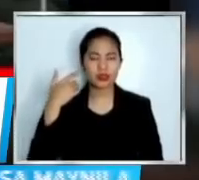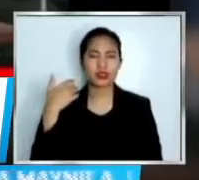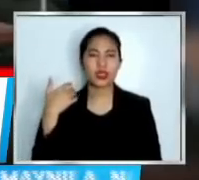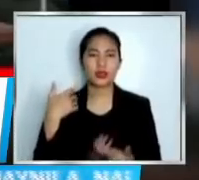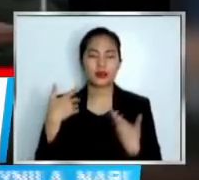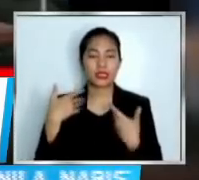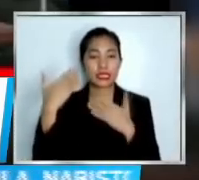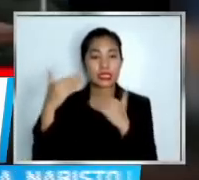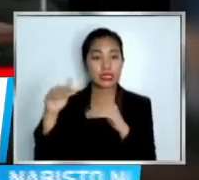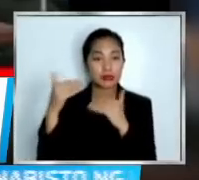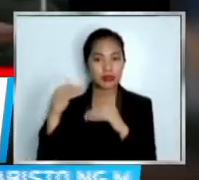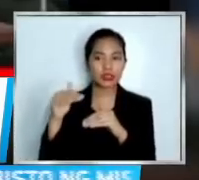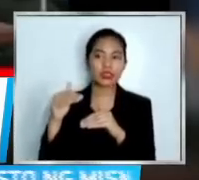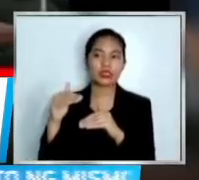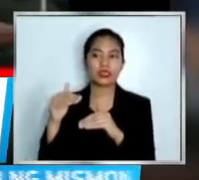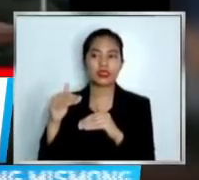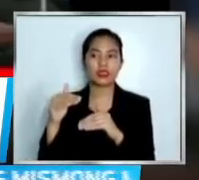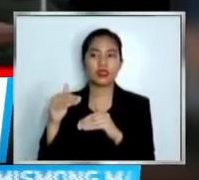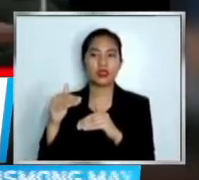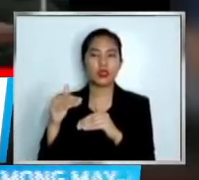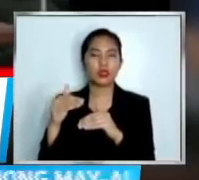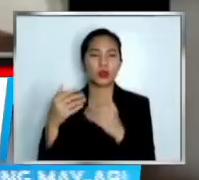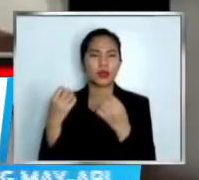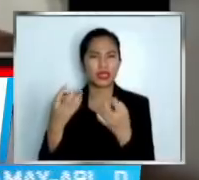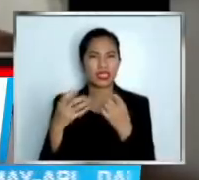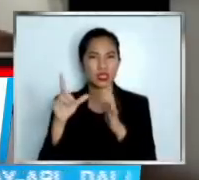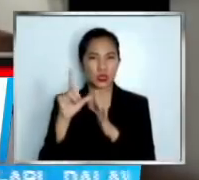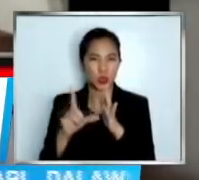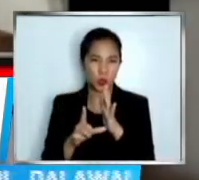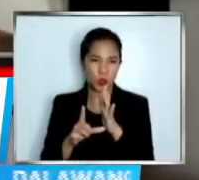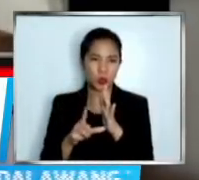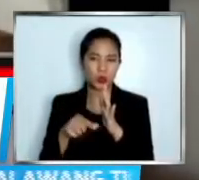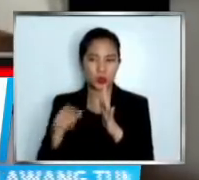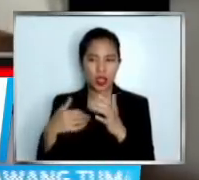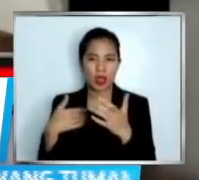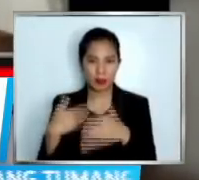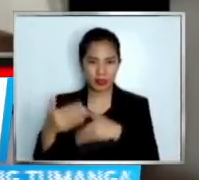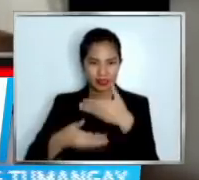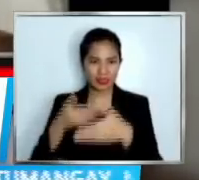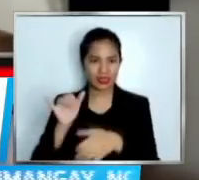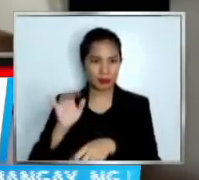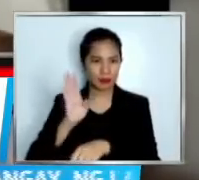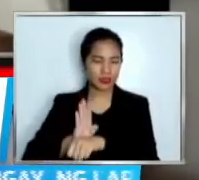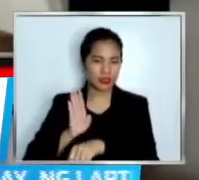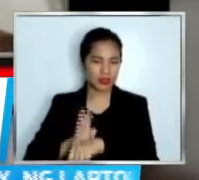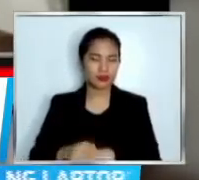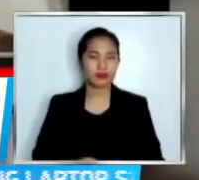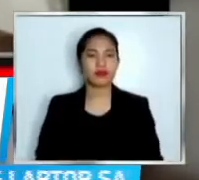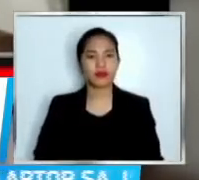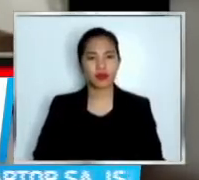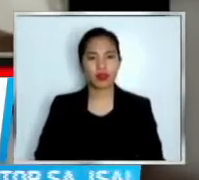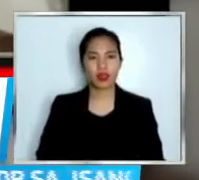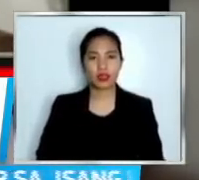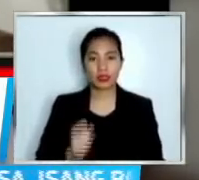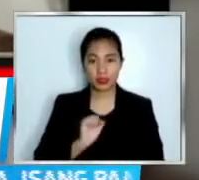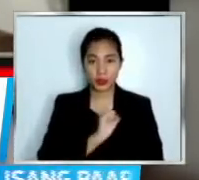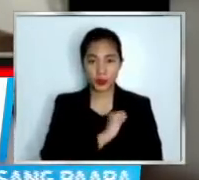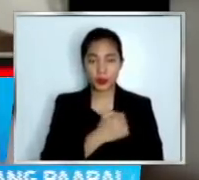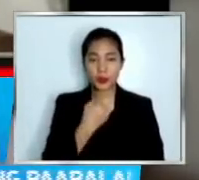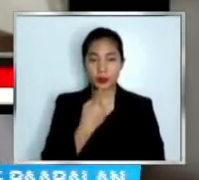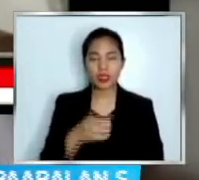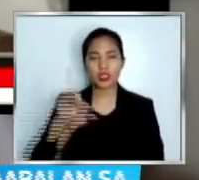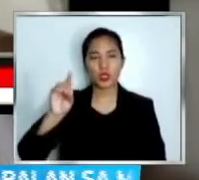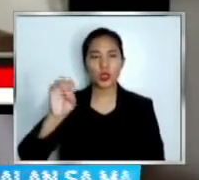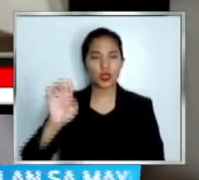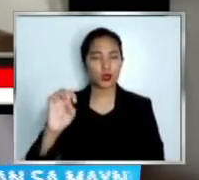many laws to operate this type of businesses. Dagdag ni Ontiveros dahil umano sa hindi pag-aksyon ng DOE tila na wala ng